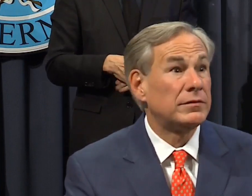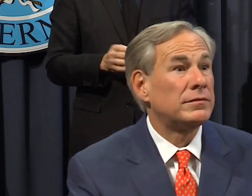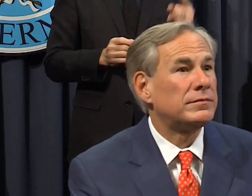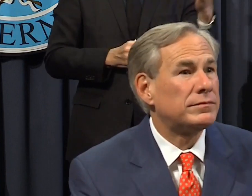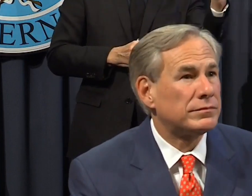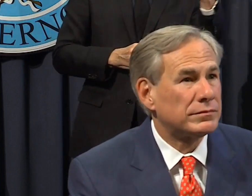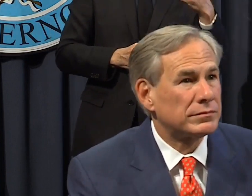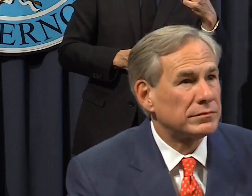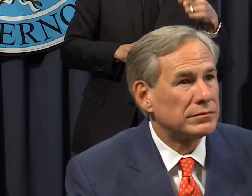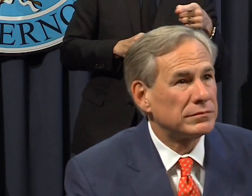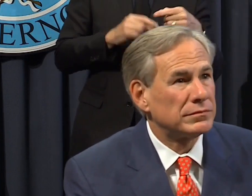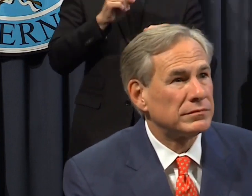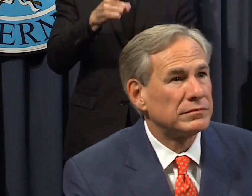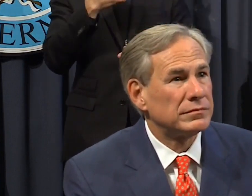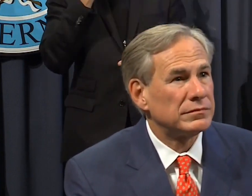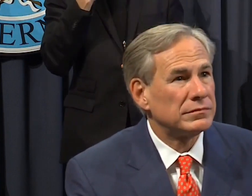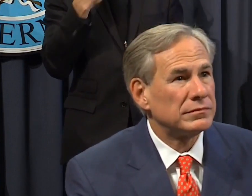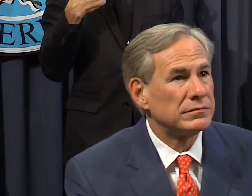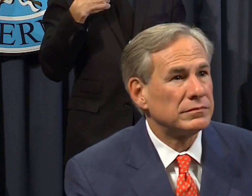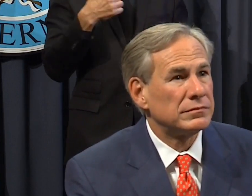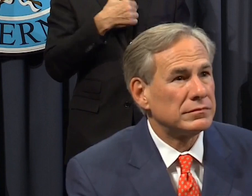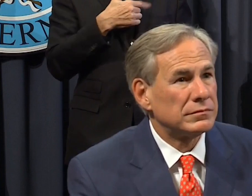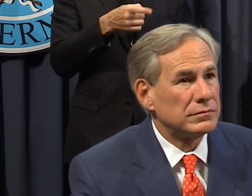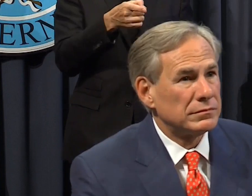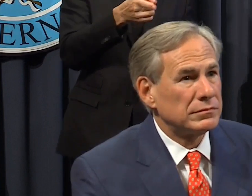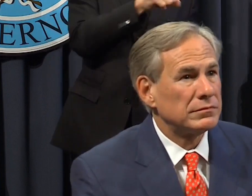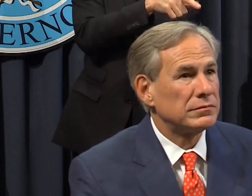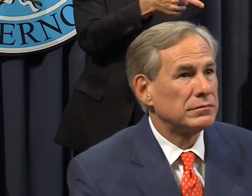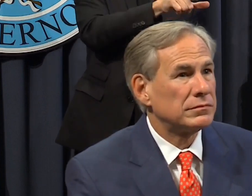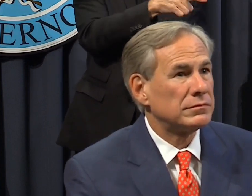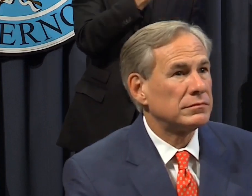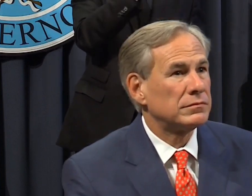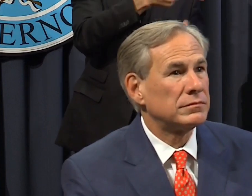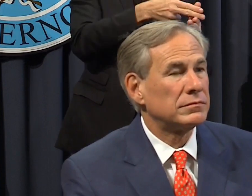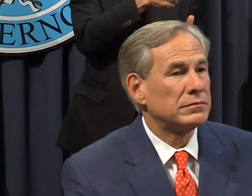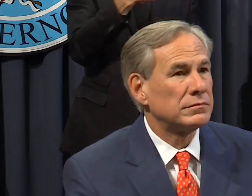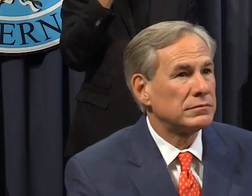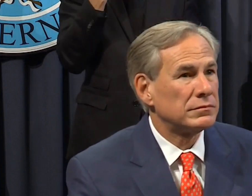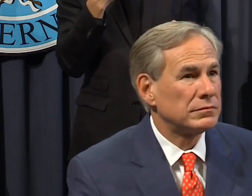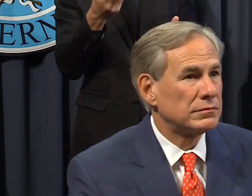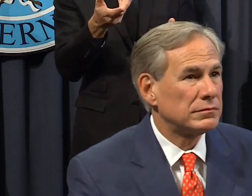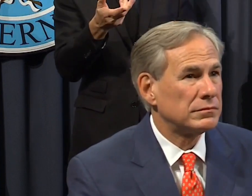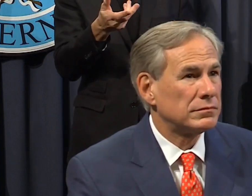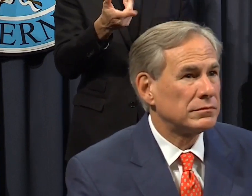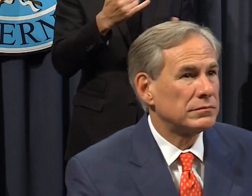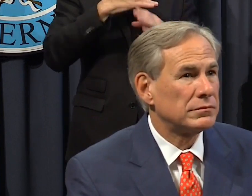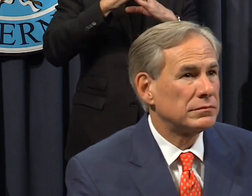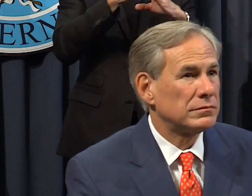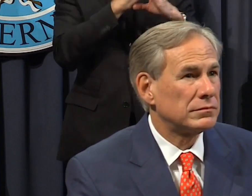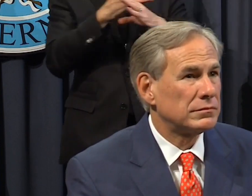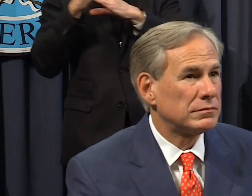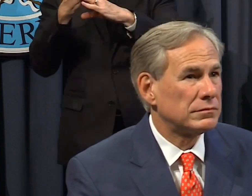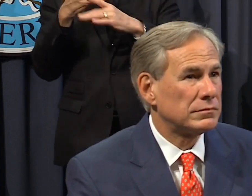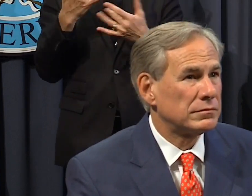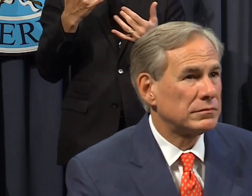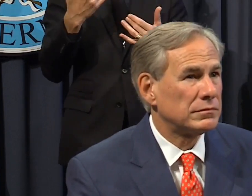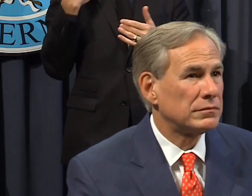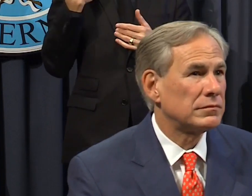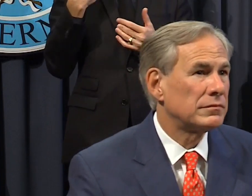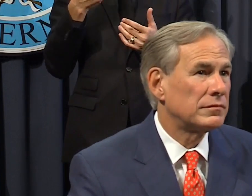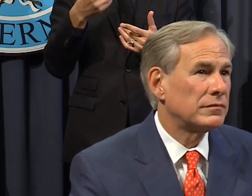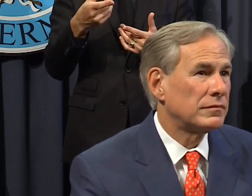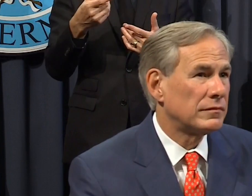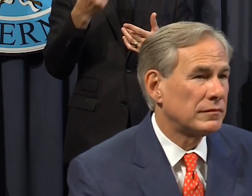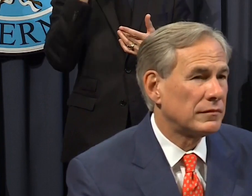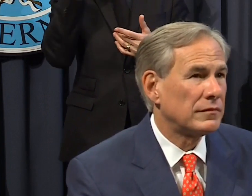Hey, Governor, you stated that we've done, I heard the other government sort of get the main stating, you talked about prevention. You know, today, we